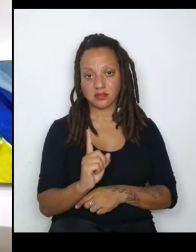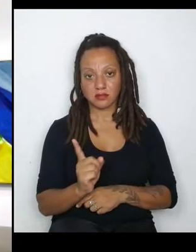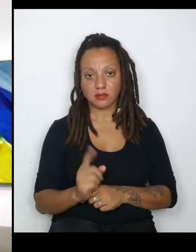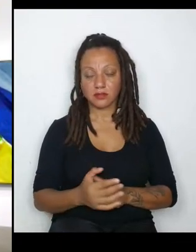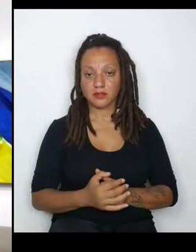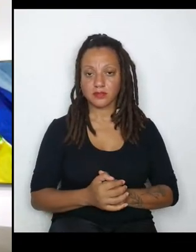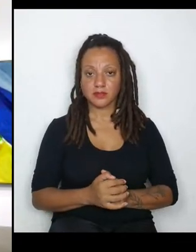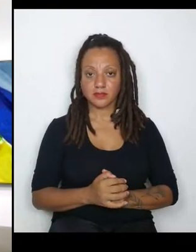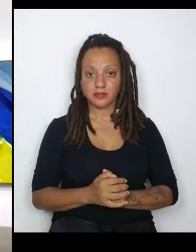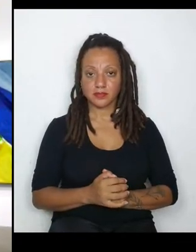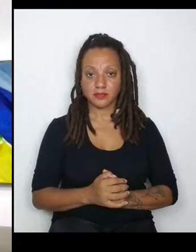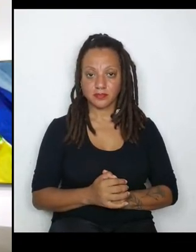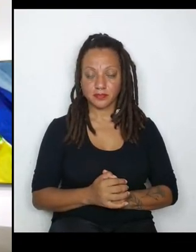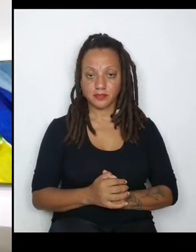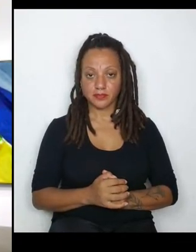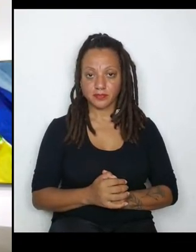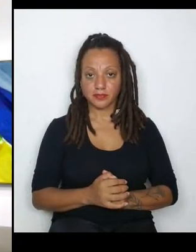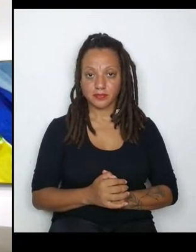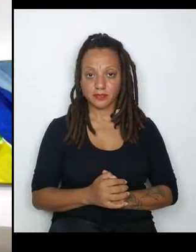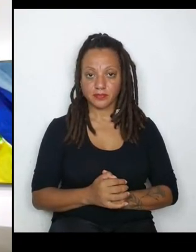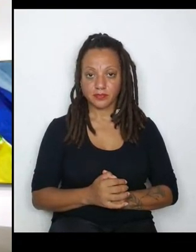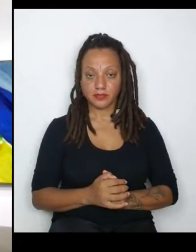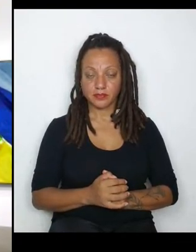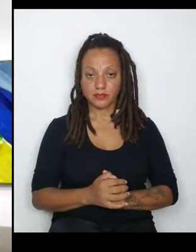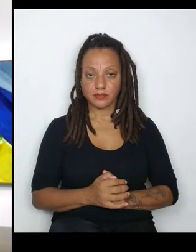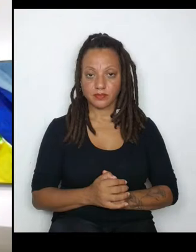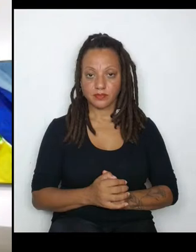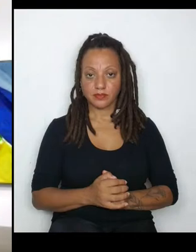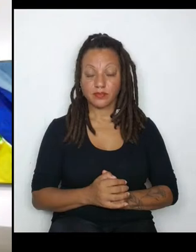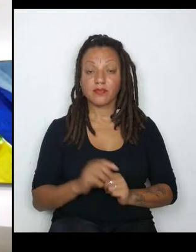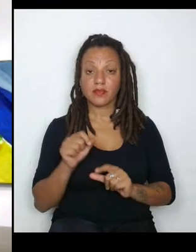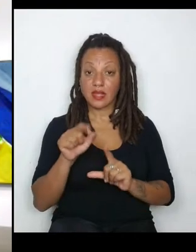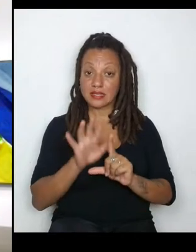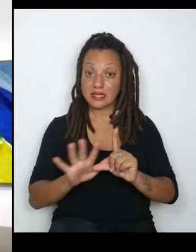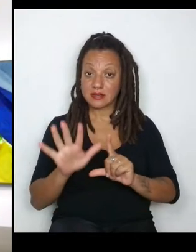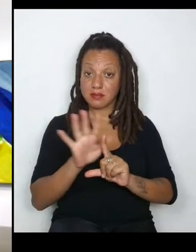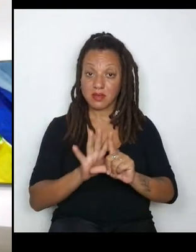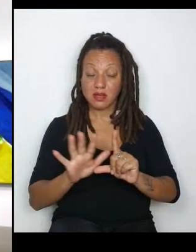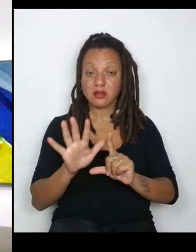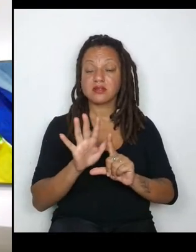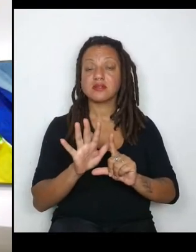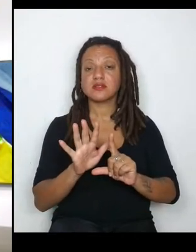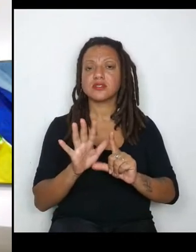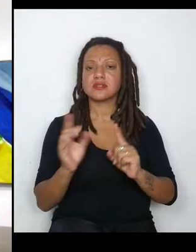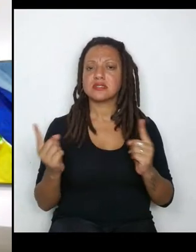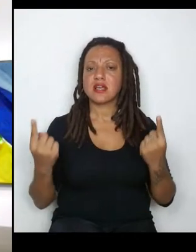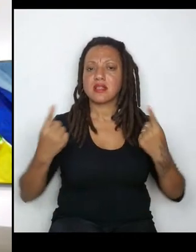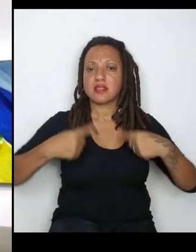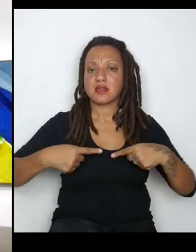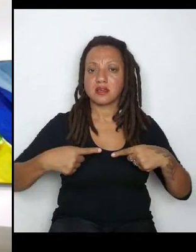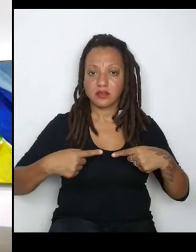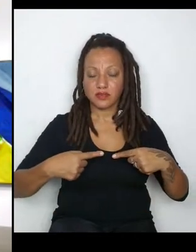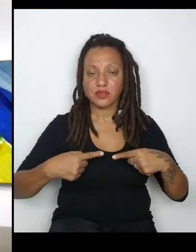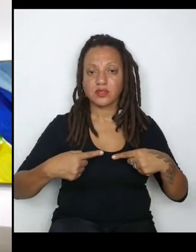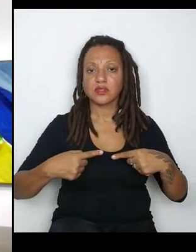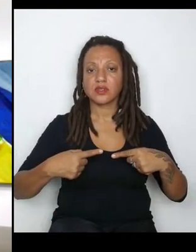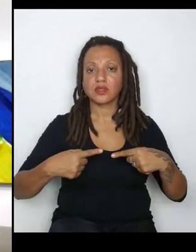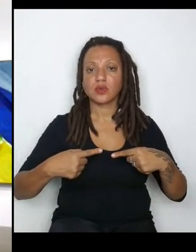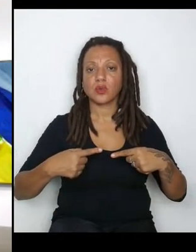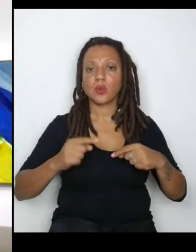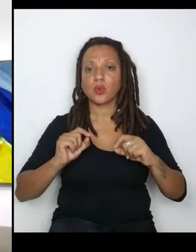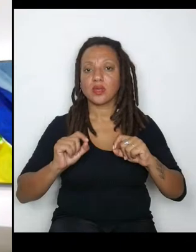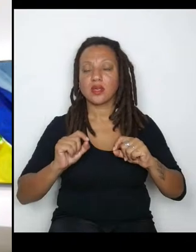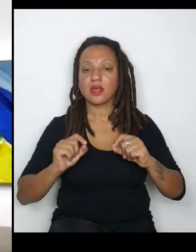to what extent those those images challenged notions of masculine and feminine difference uh